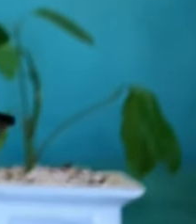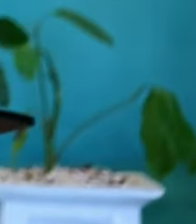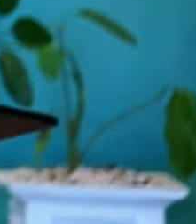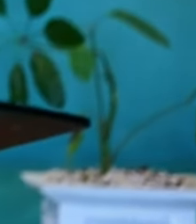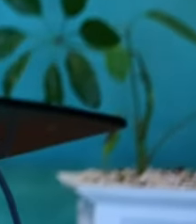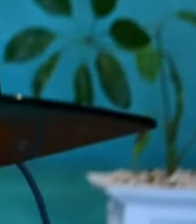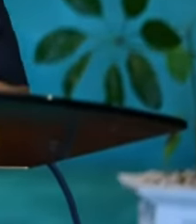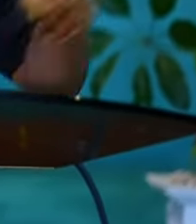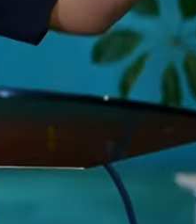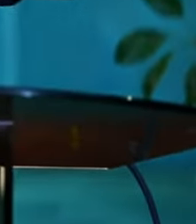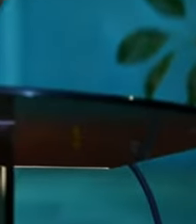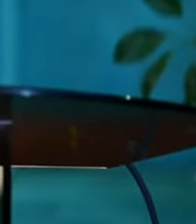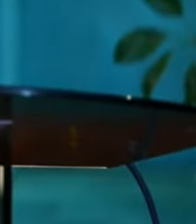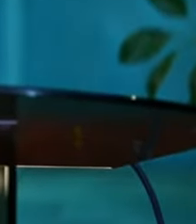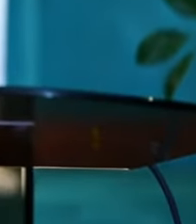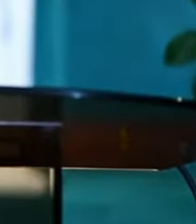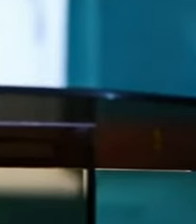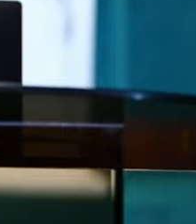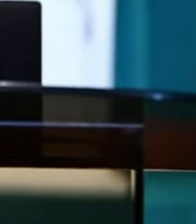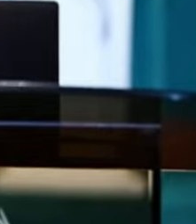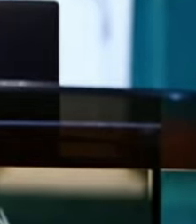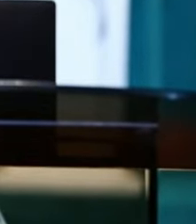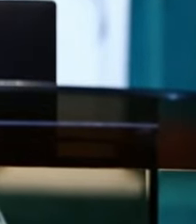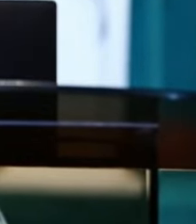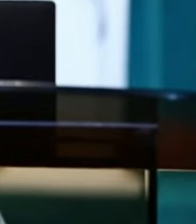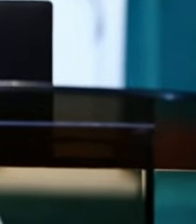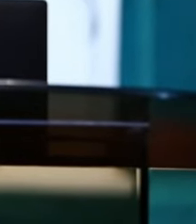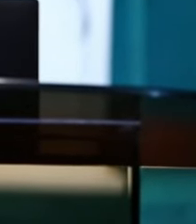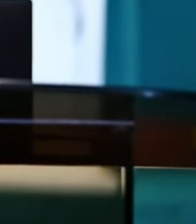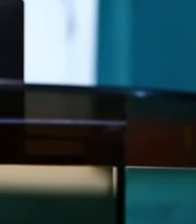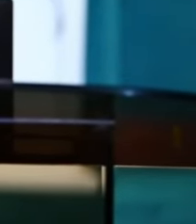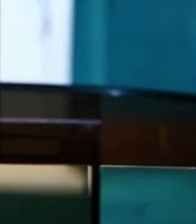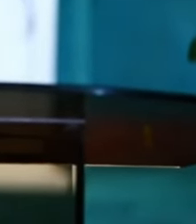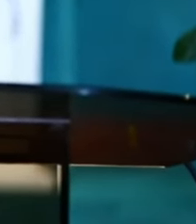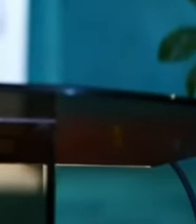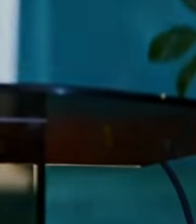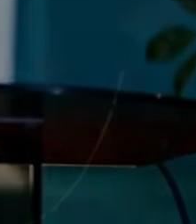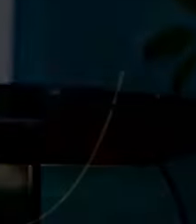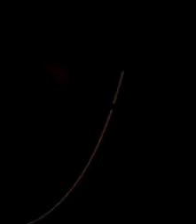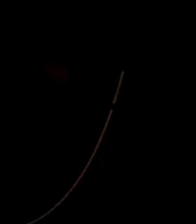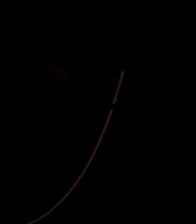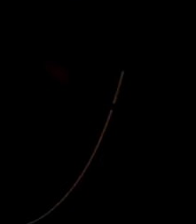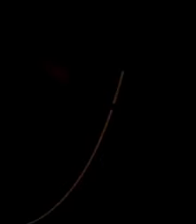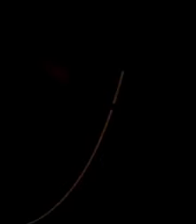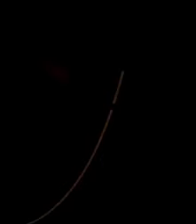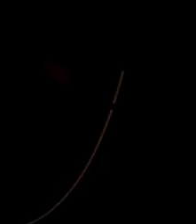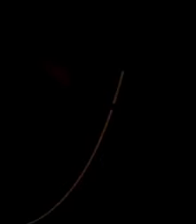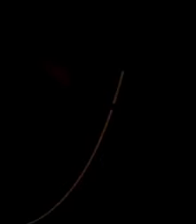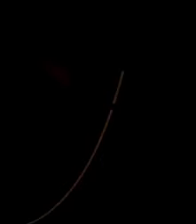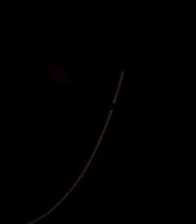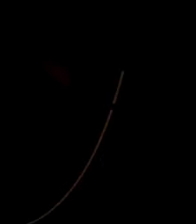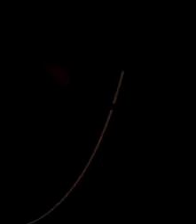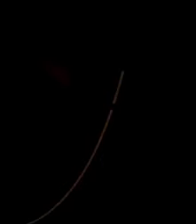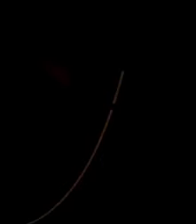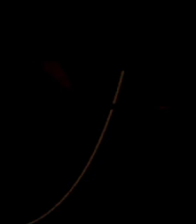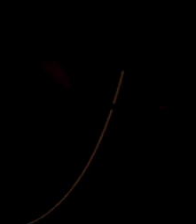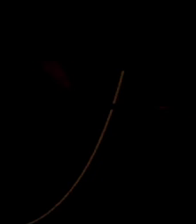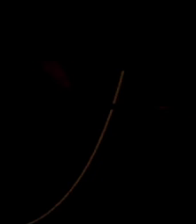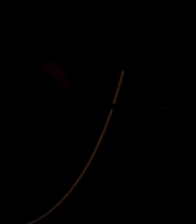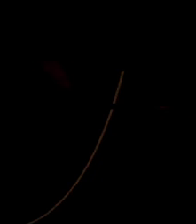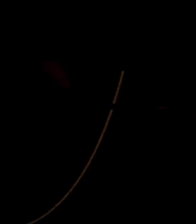meaning. Give it a thought. The hypocrite with his mouth destroys his